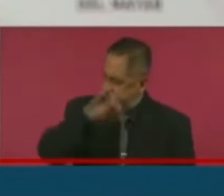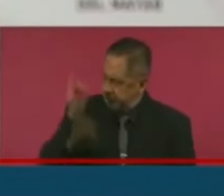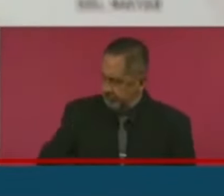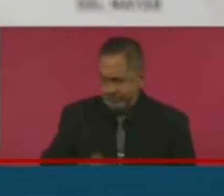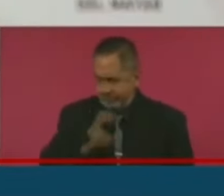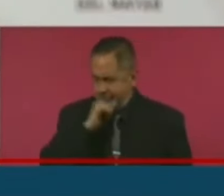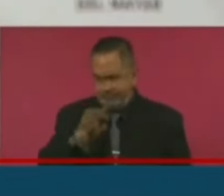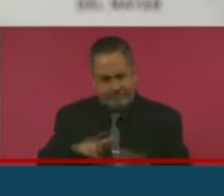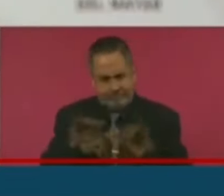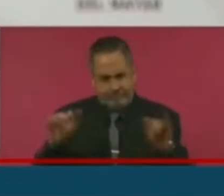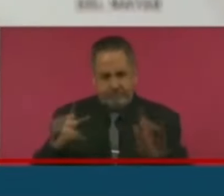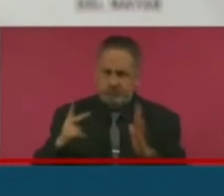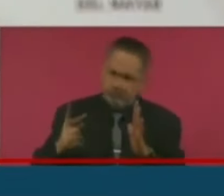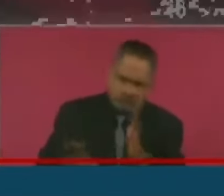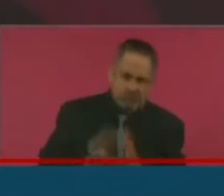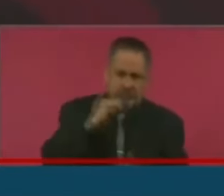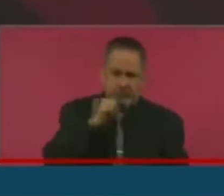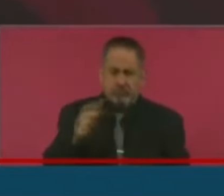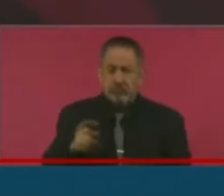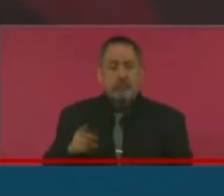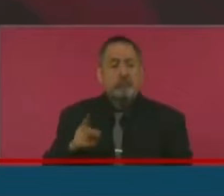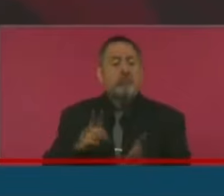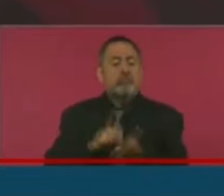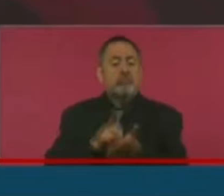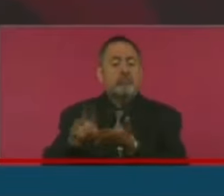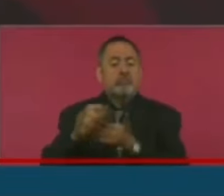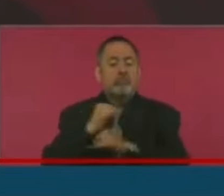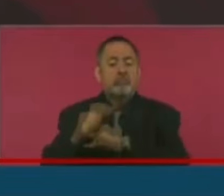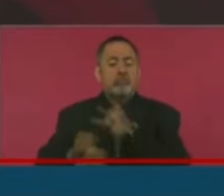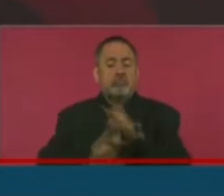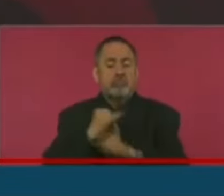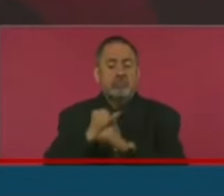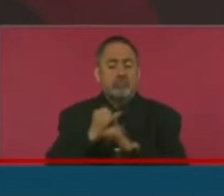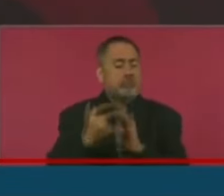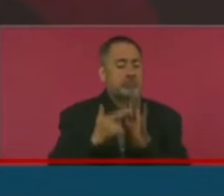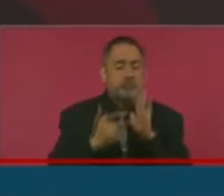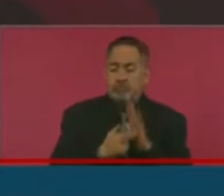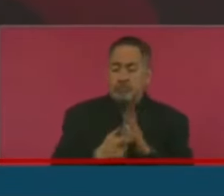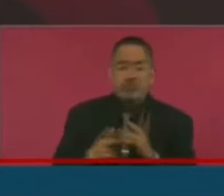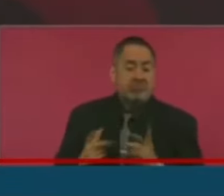se vuelva, so that international law is never again